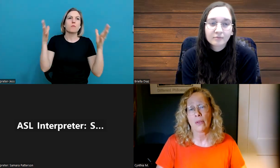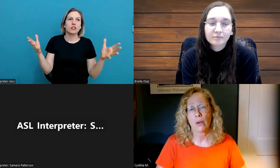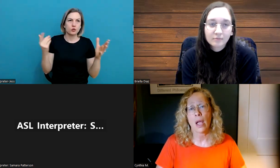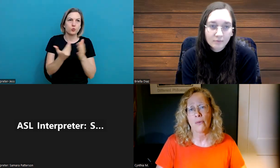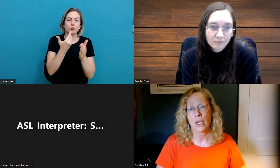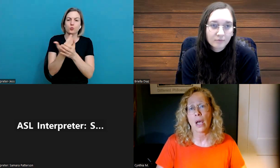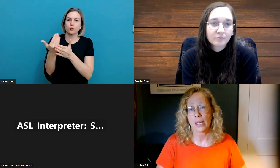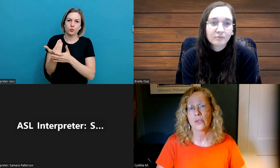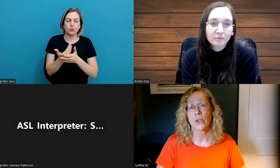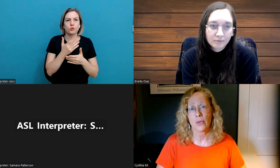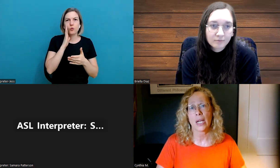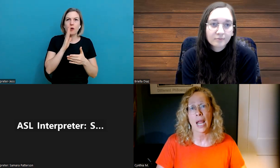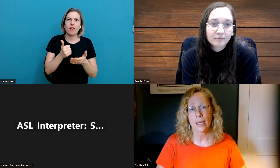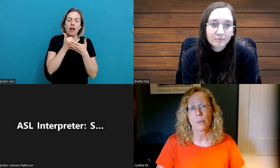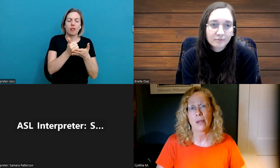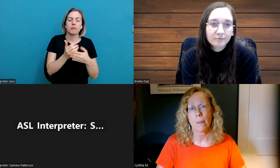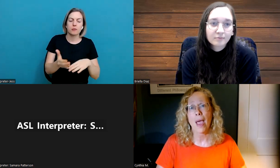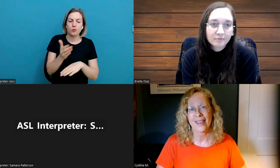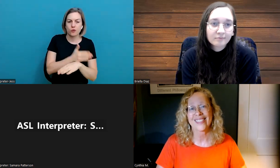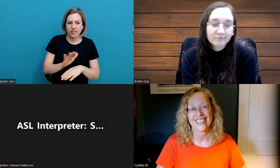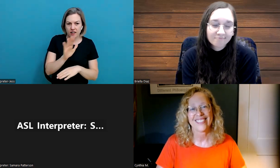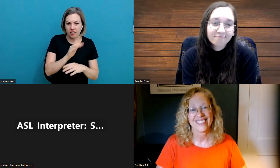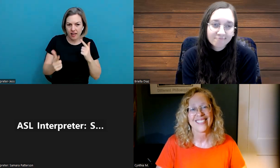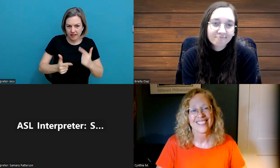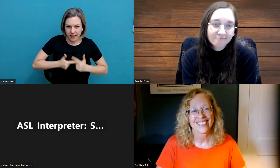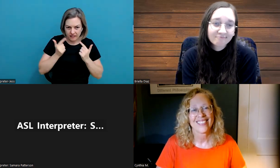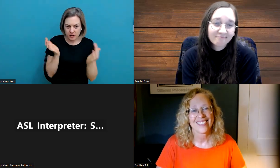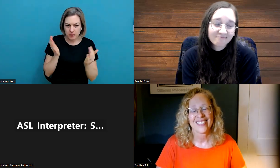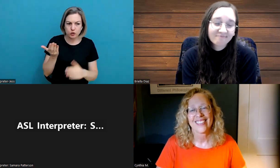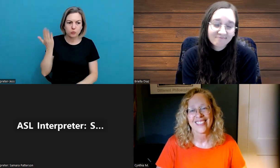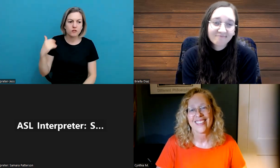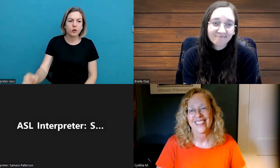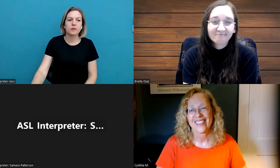going to make their life a lot easier than it has been in the past.